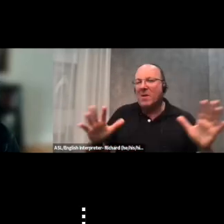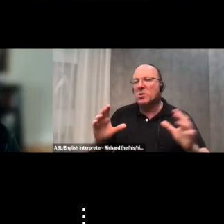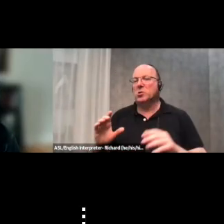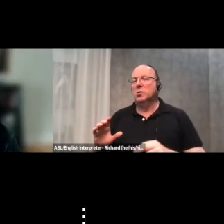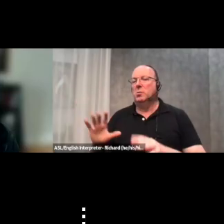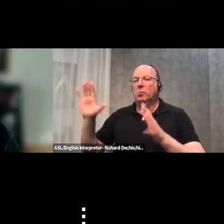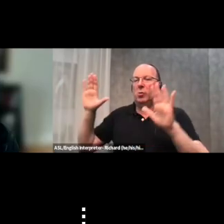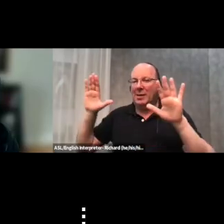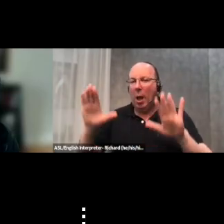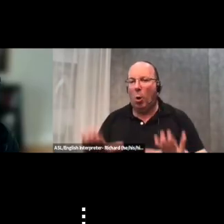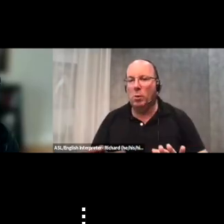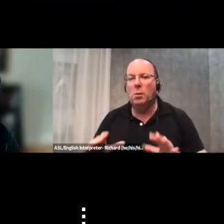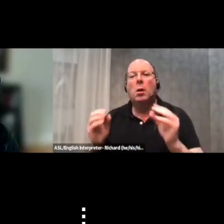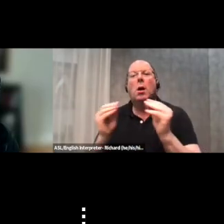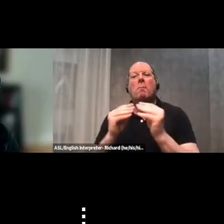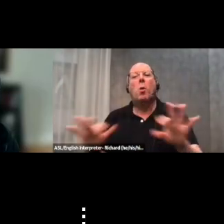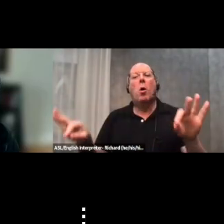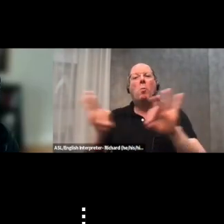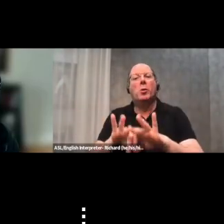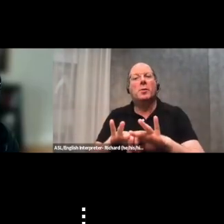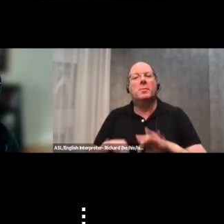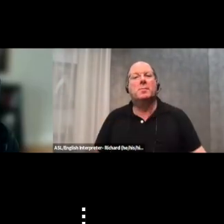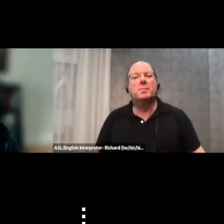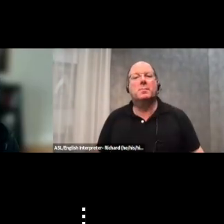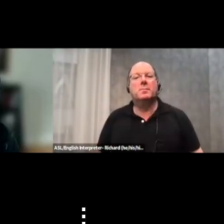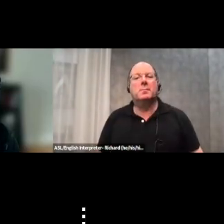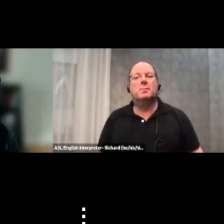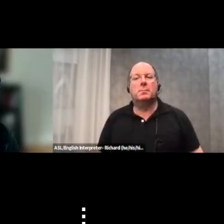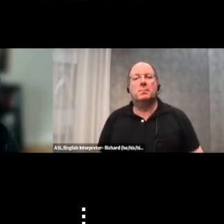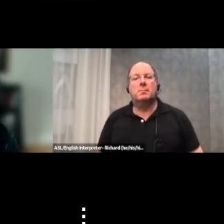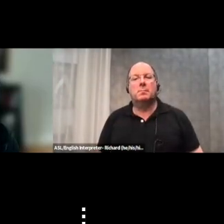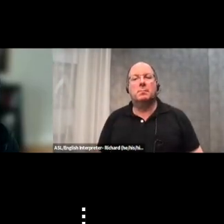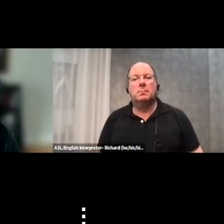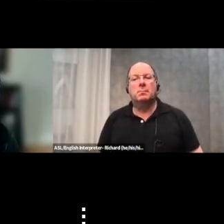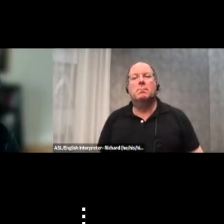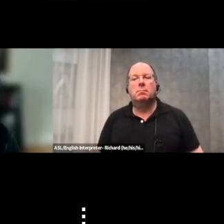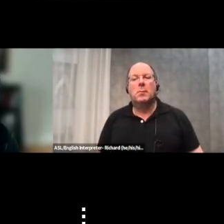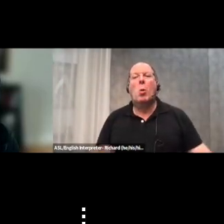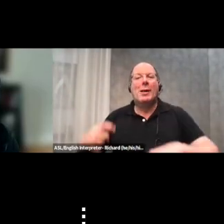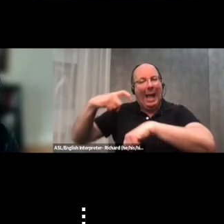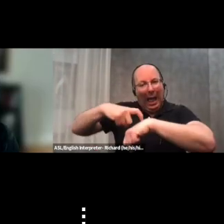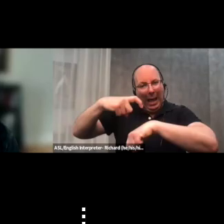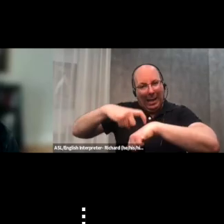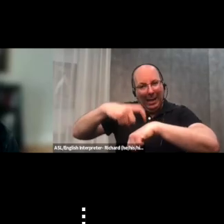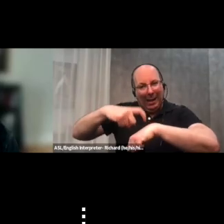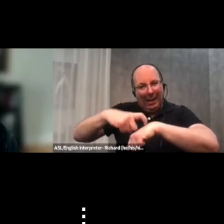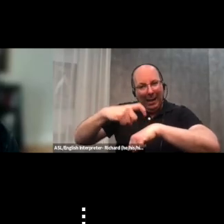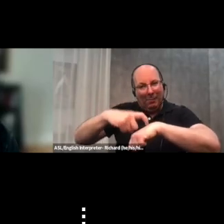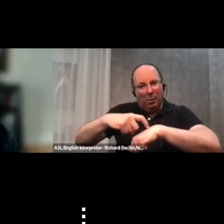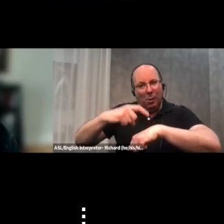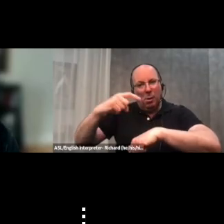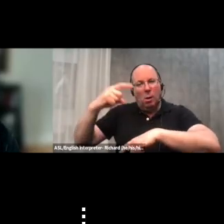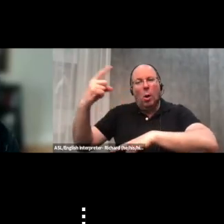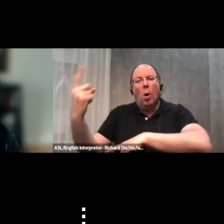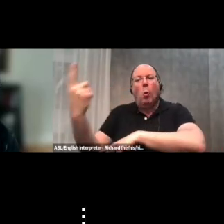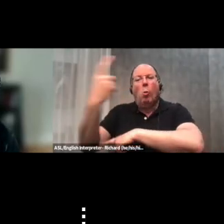down period. But more importantly for me, it's the time. I want to make sure that I have at least a day for me to just